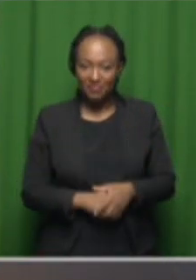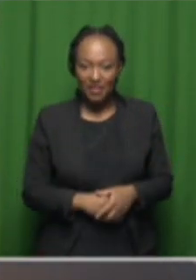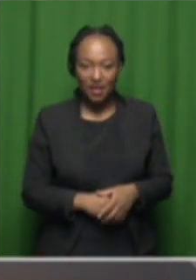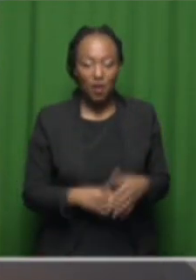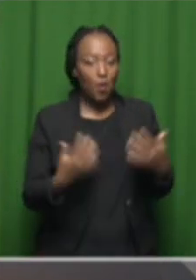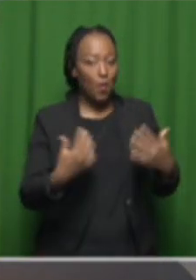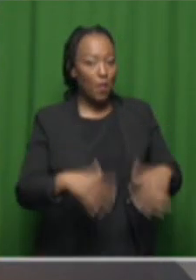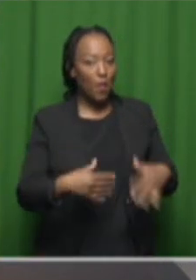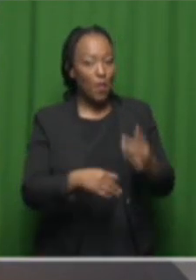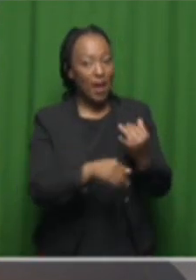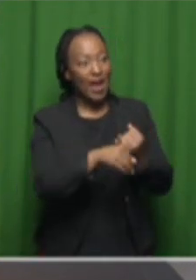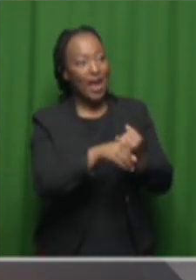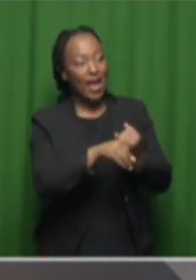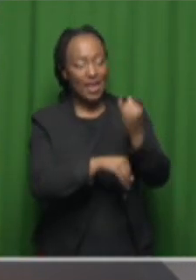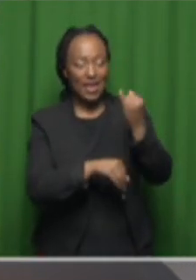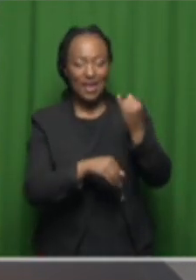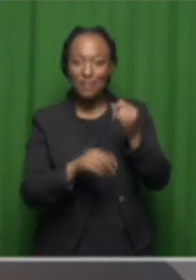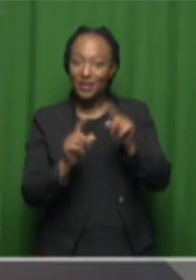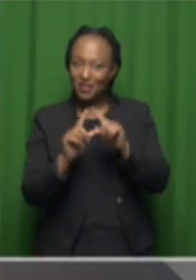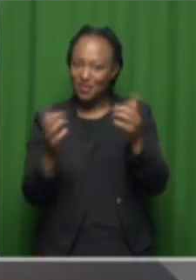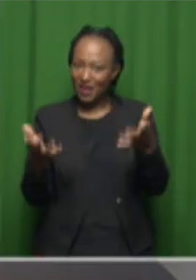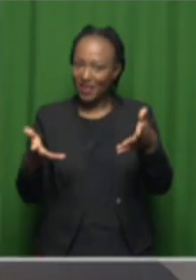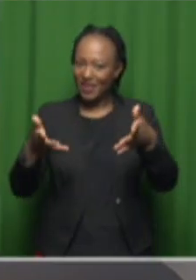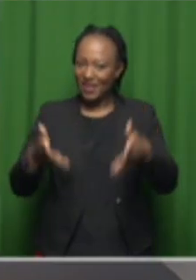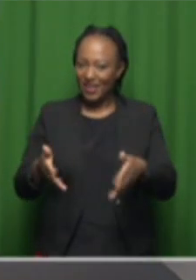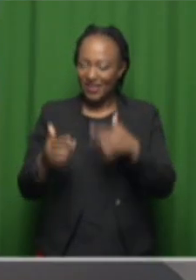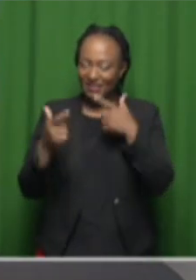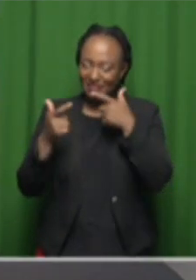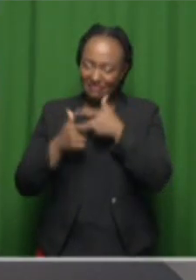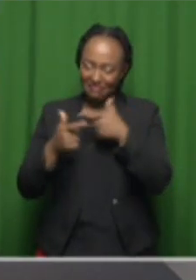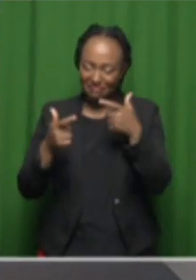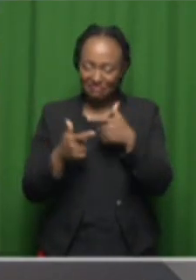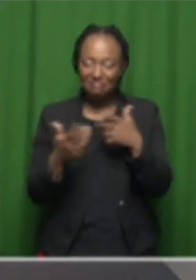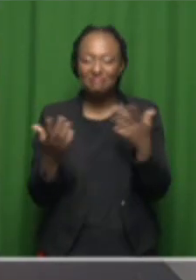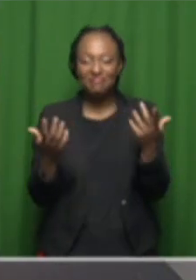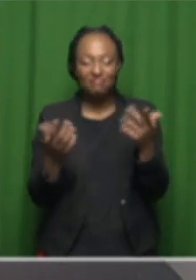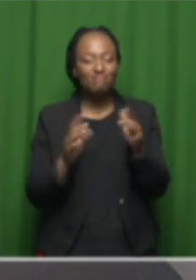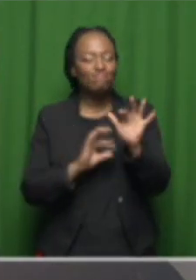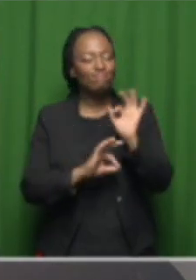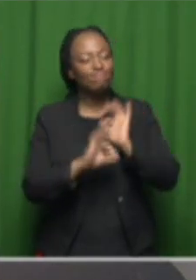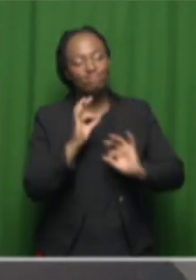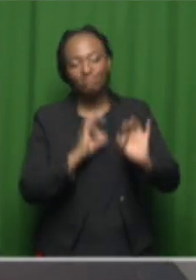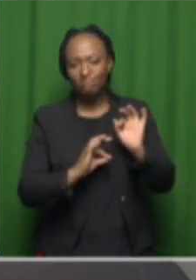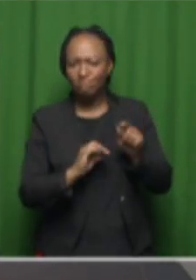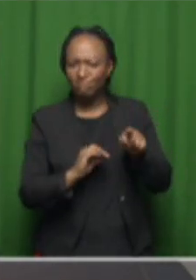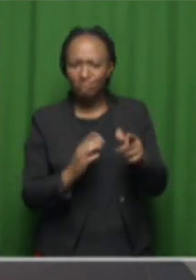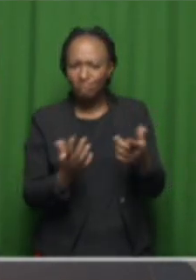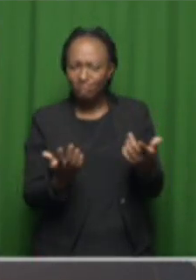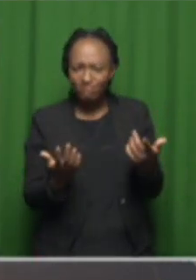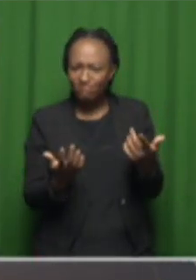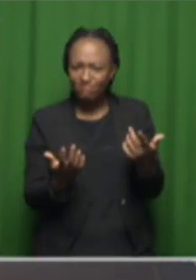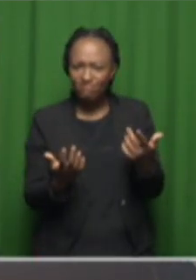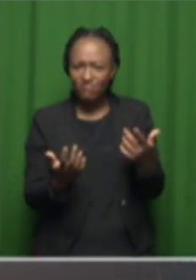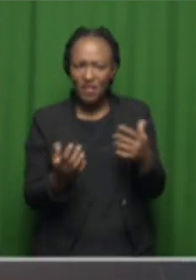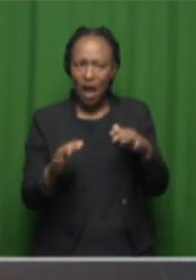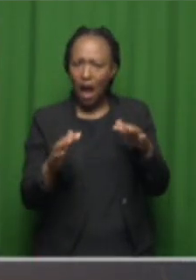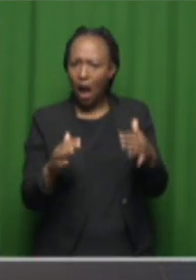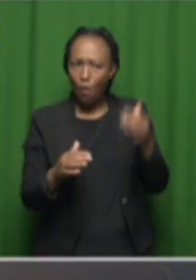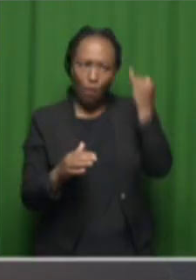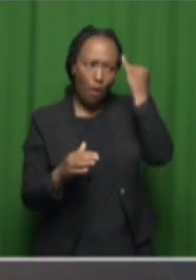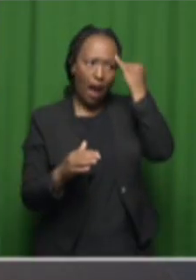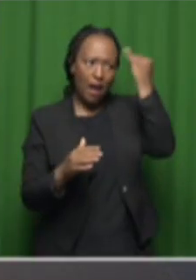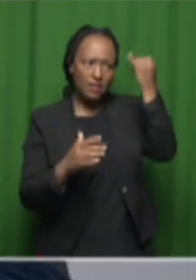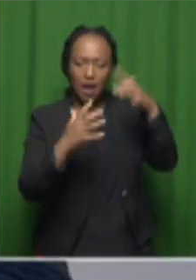very early, but you made it, and we're obviously delving into this offering. Talk to us about that inspiration. How would you have conceptualized all of